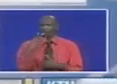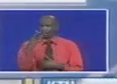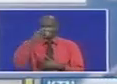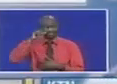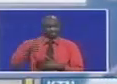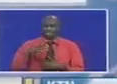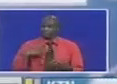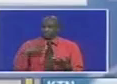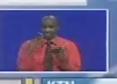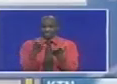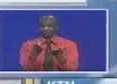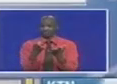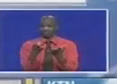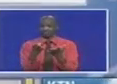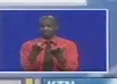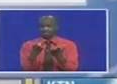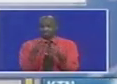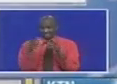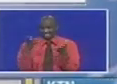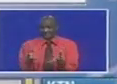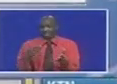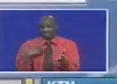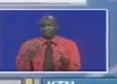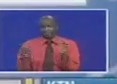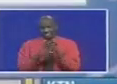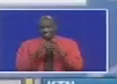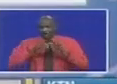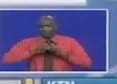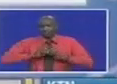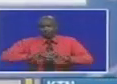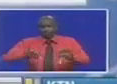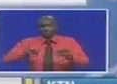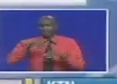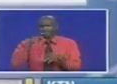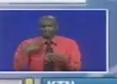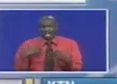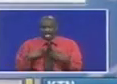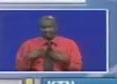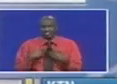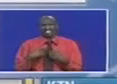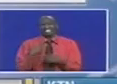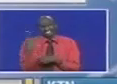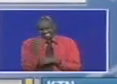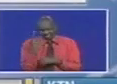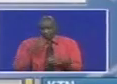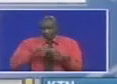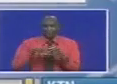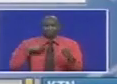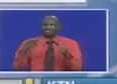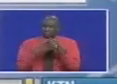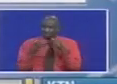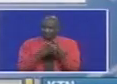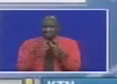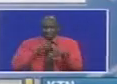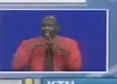400,000. And so far, the Ministry of Devolution has not even a single bag since September, when we